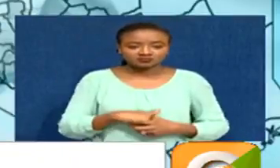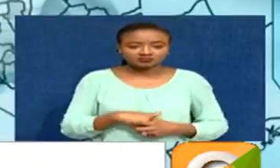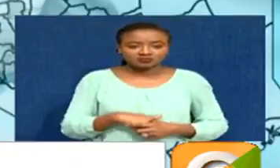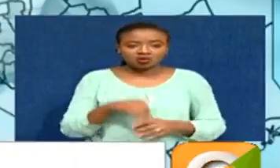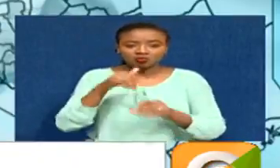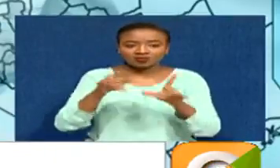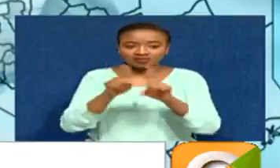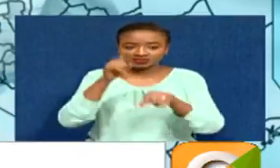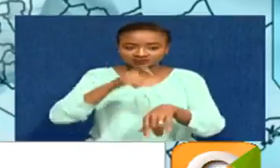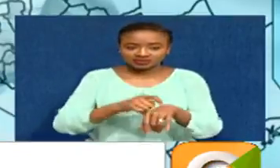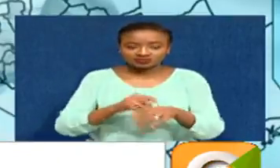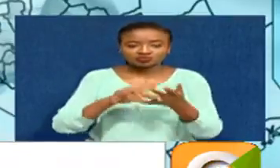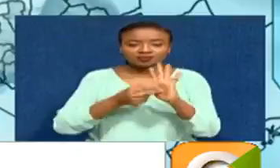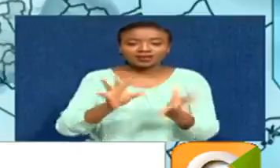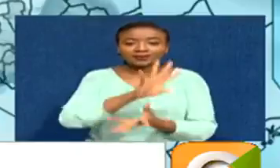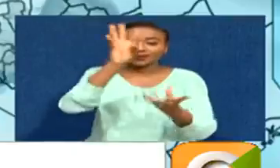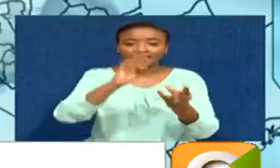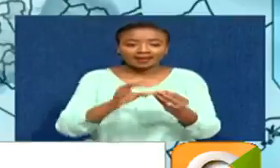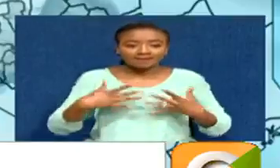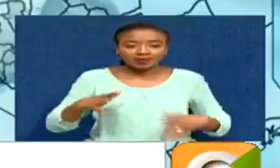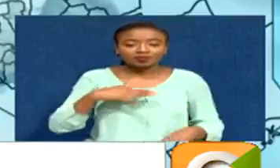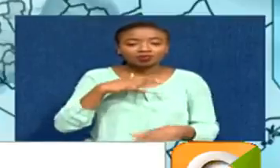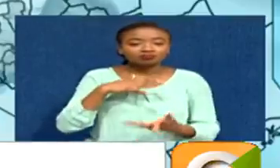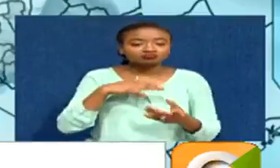period, bringing Kenya's fatalities to